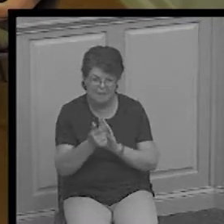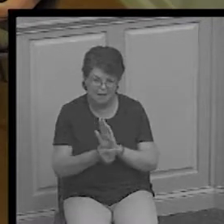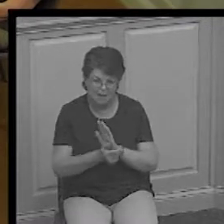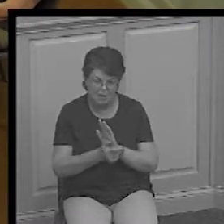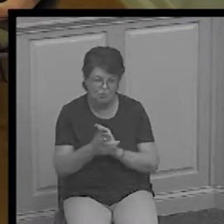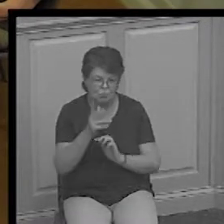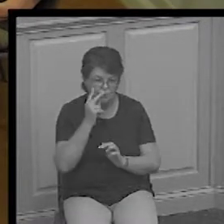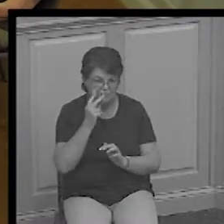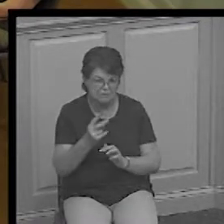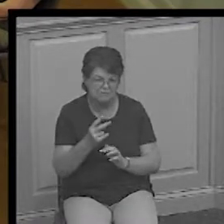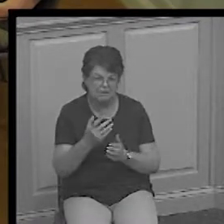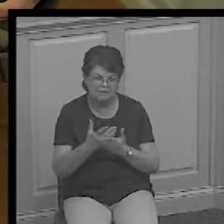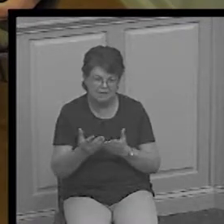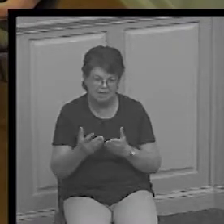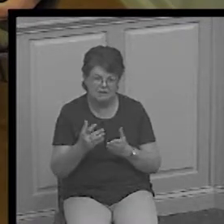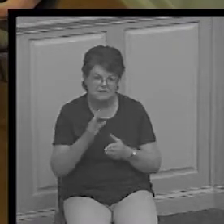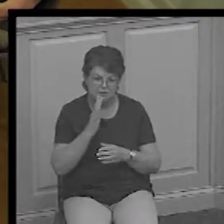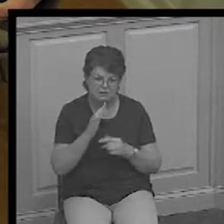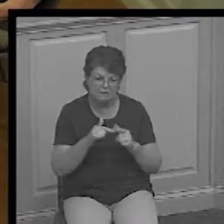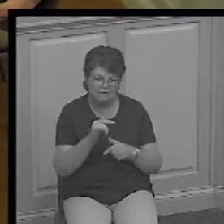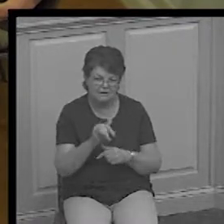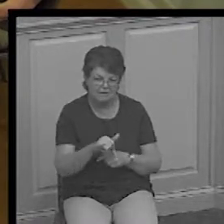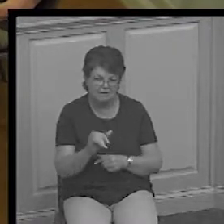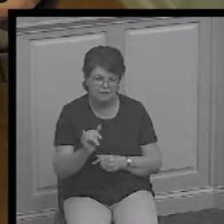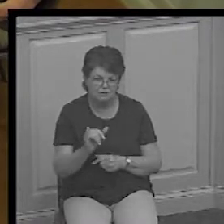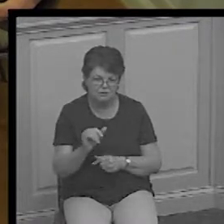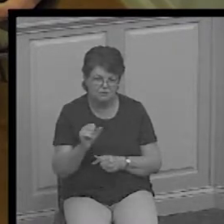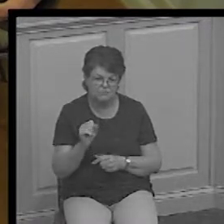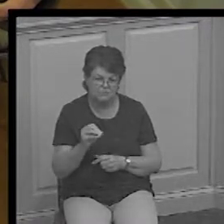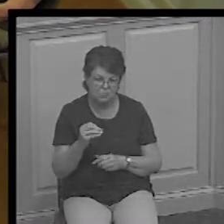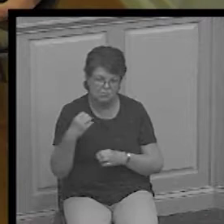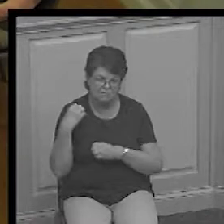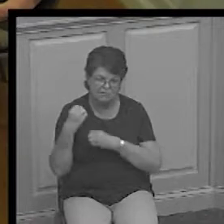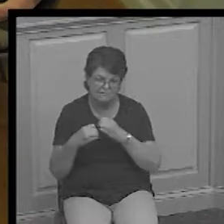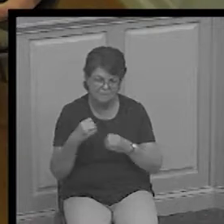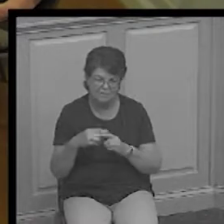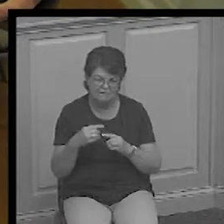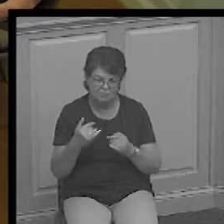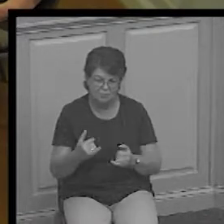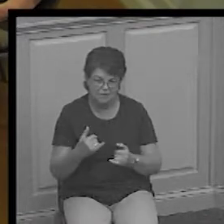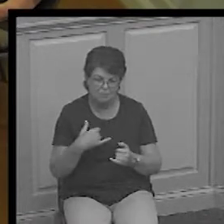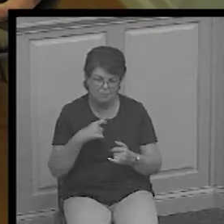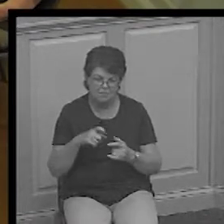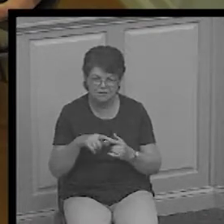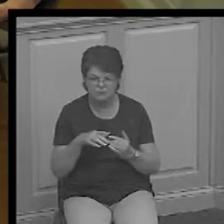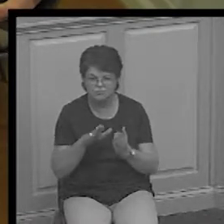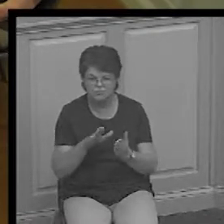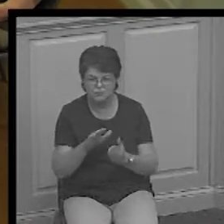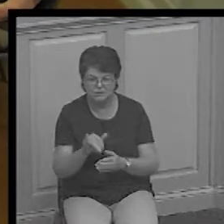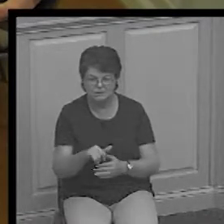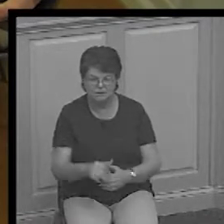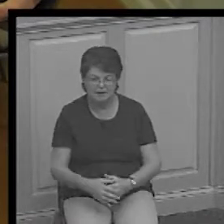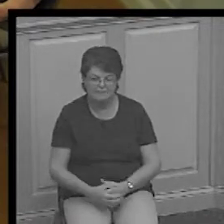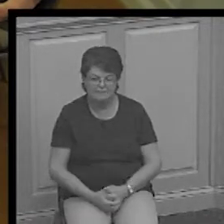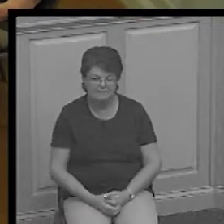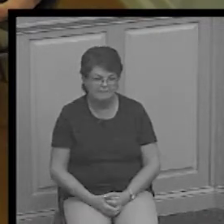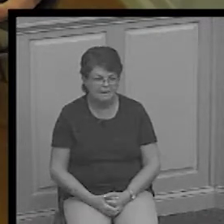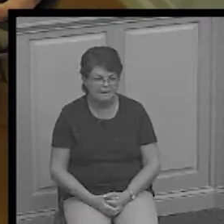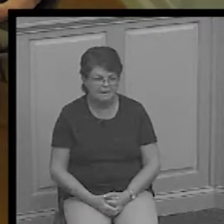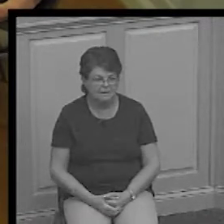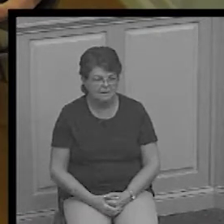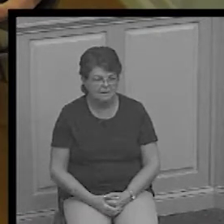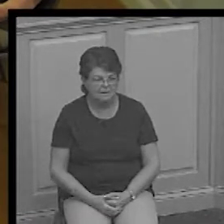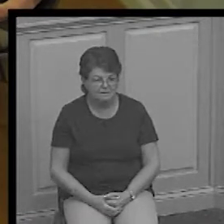those kinds of things as well, and it's like, so it's kind of evolved to this point, so we need to address that. Yeah, I don't mind a